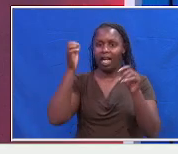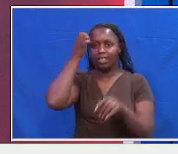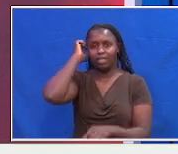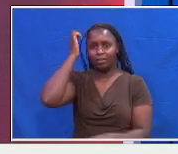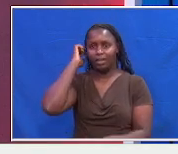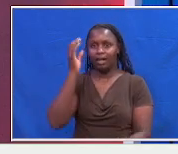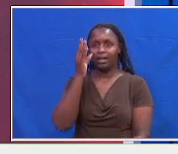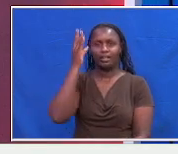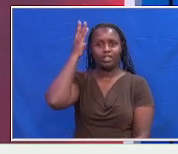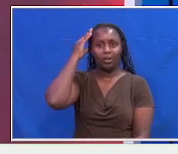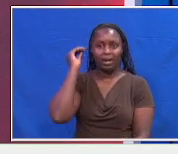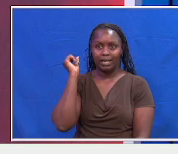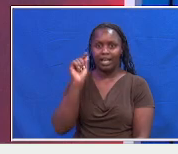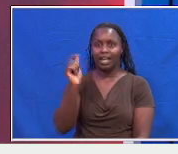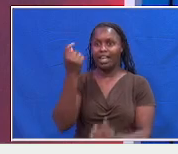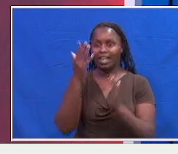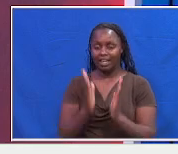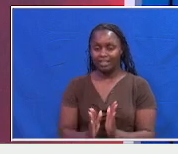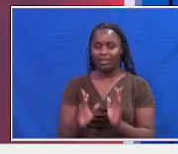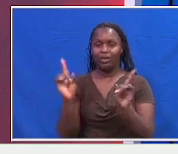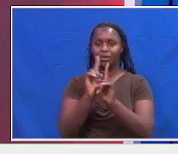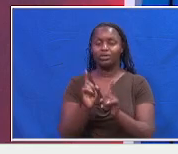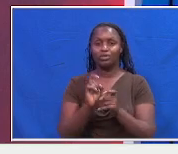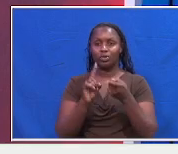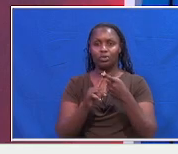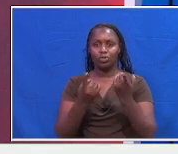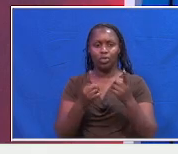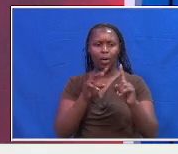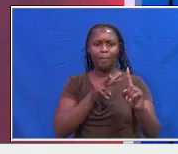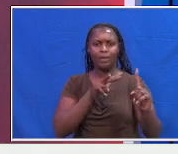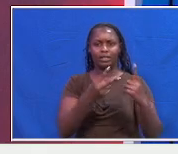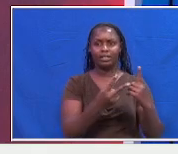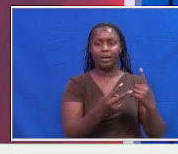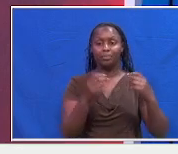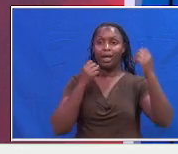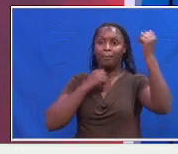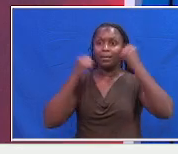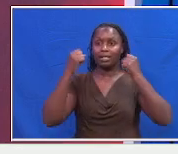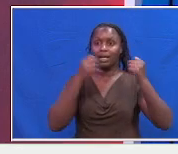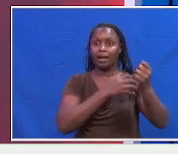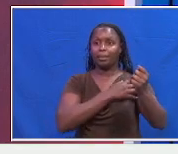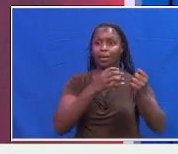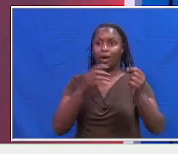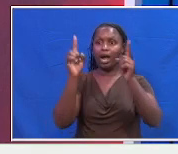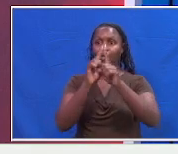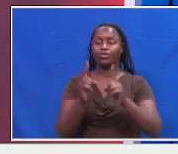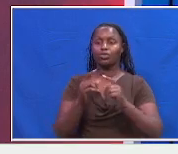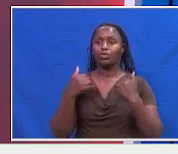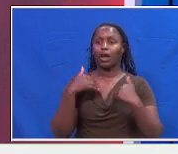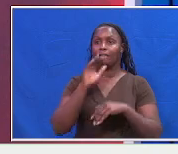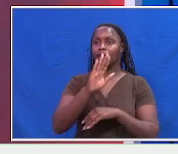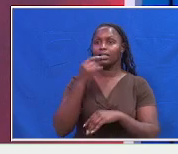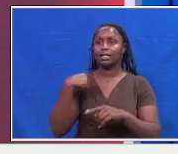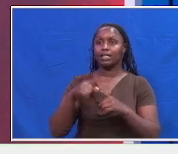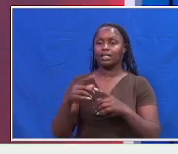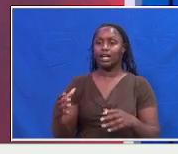So Kenya's ability to project military power and to project its alliances across the